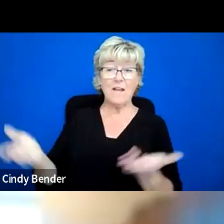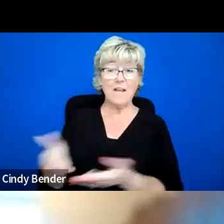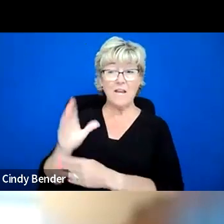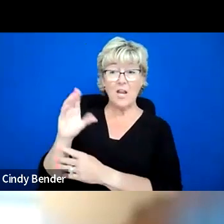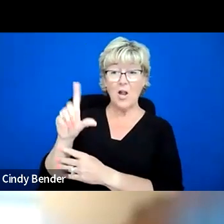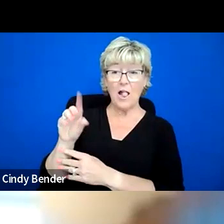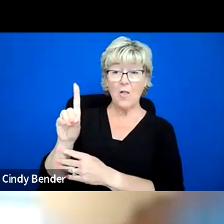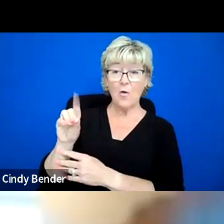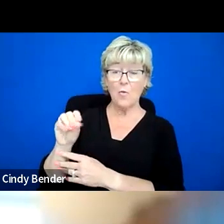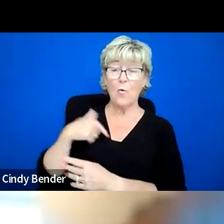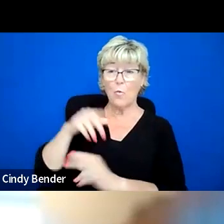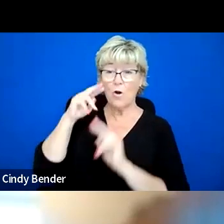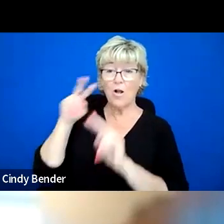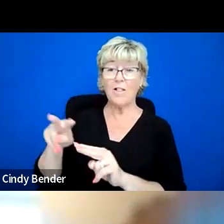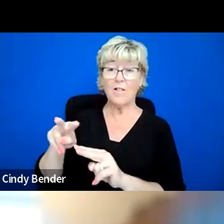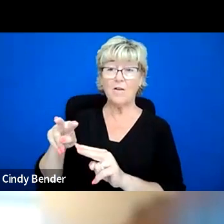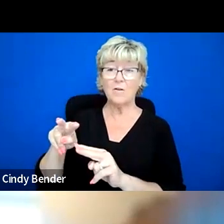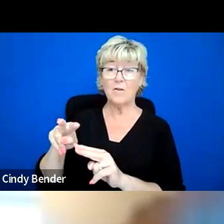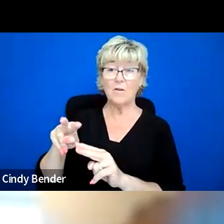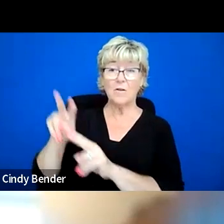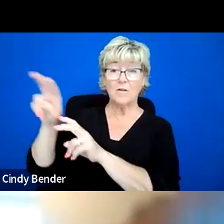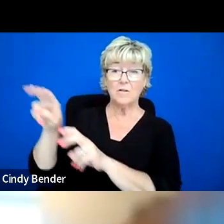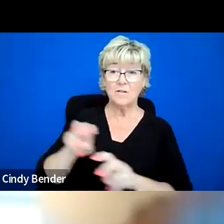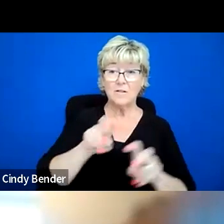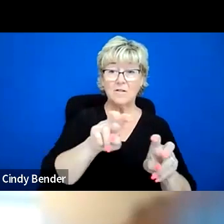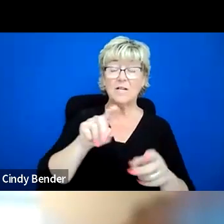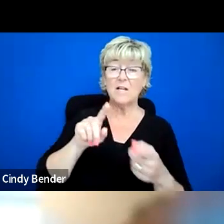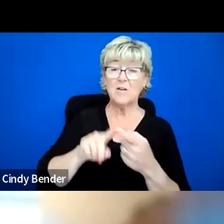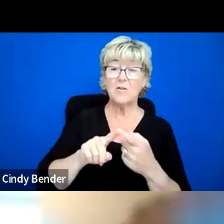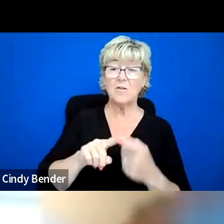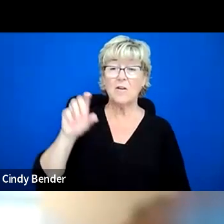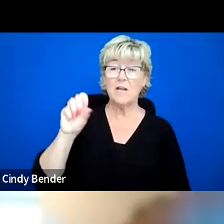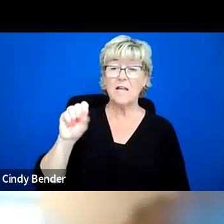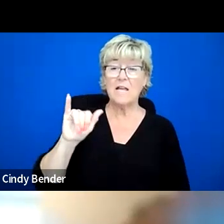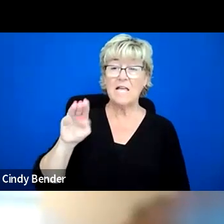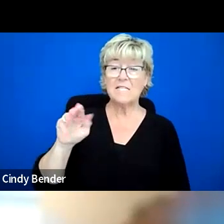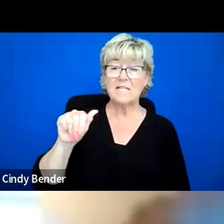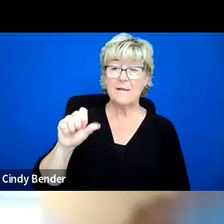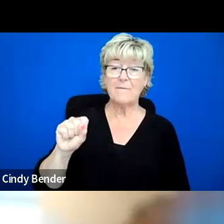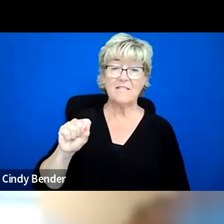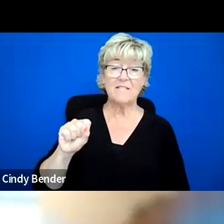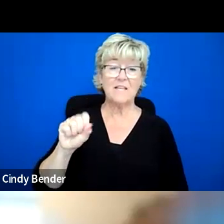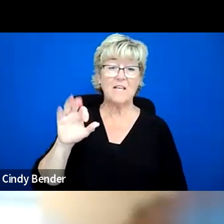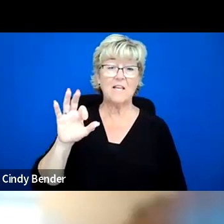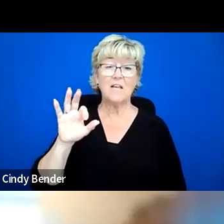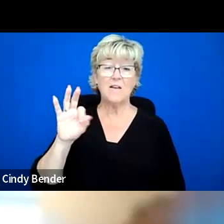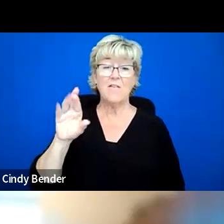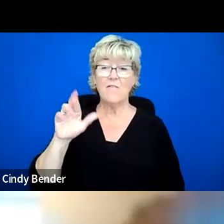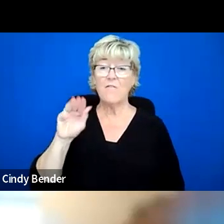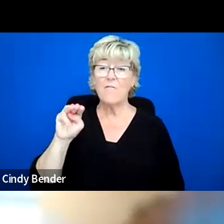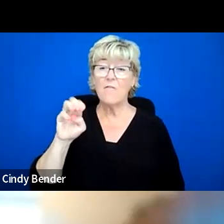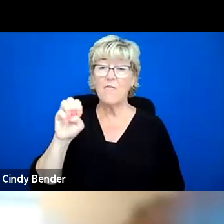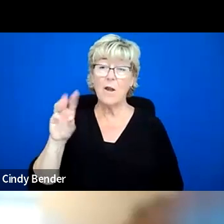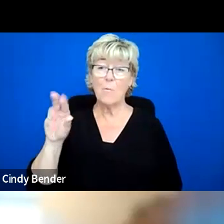we're actually looking at moving that into a CMIS resource framework again, and that doesn't matter who